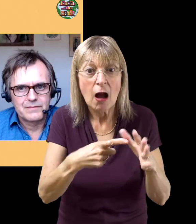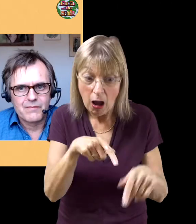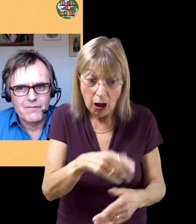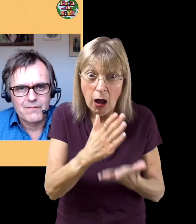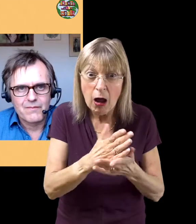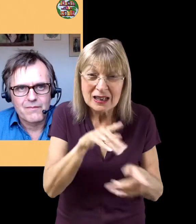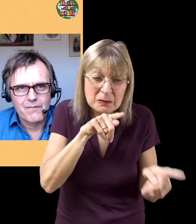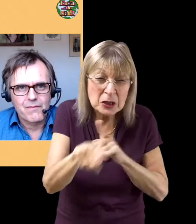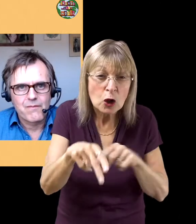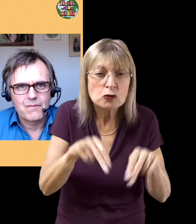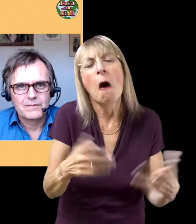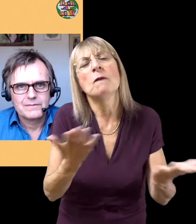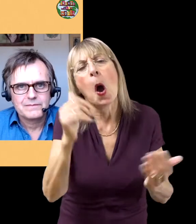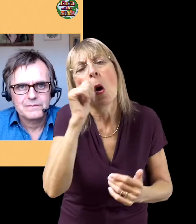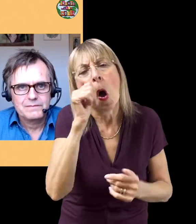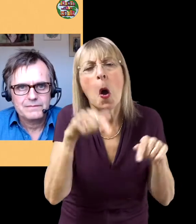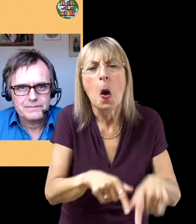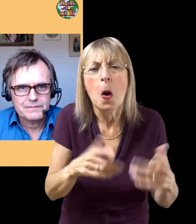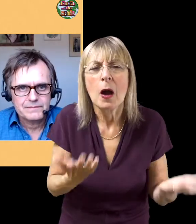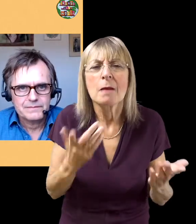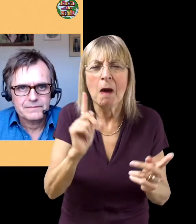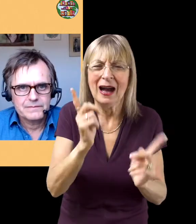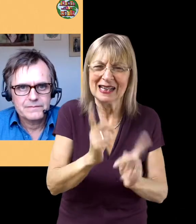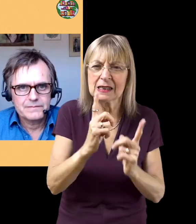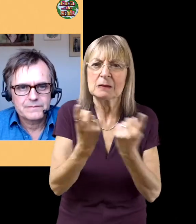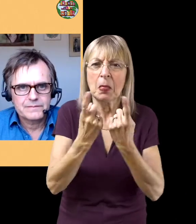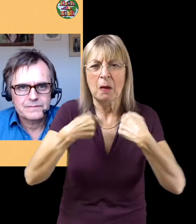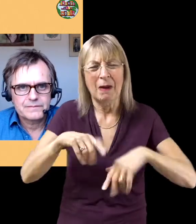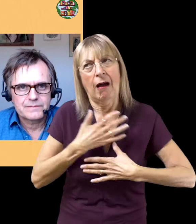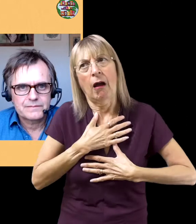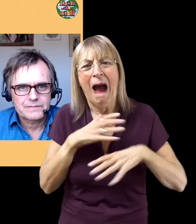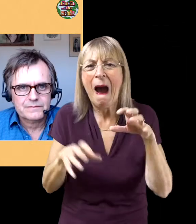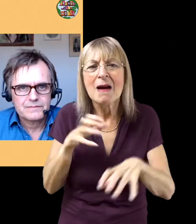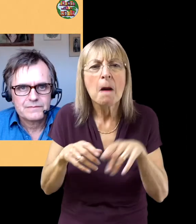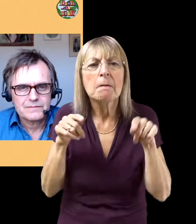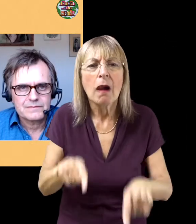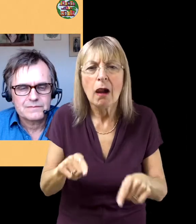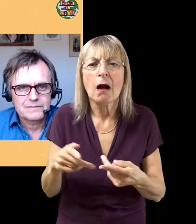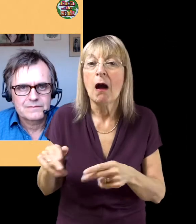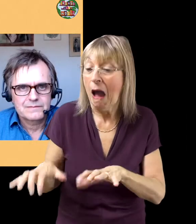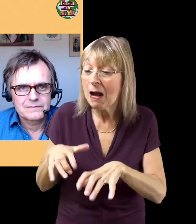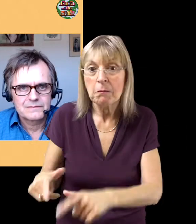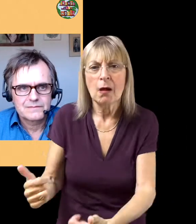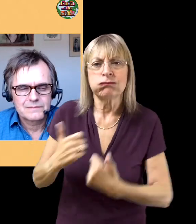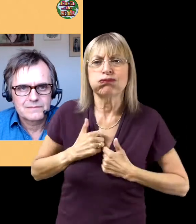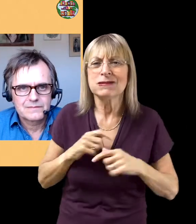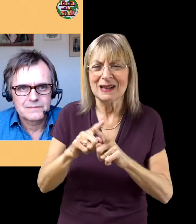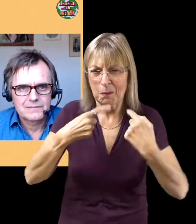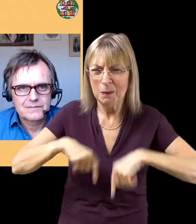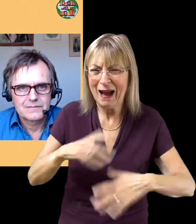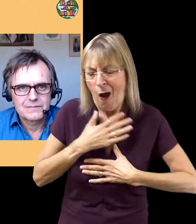is, Alaska of course is a very special dog, but also maybe it's something about how we are with animals anyway, and